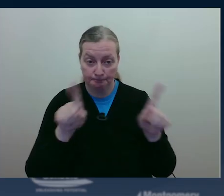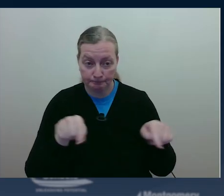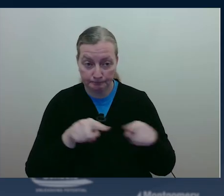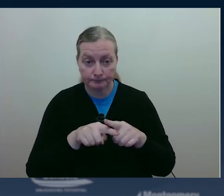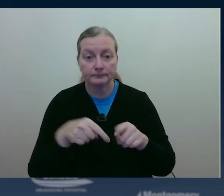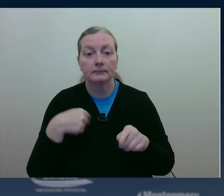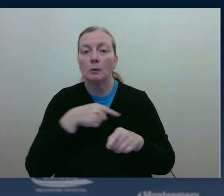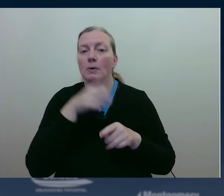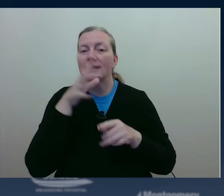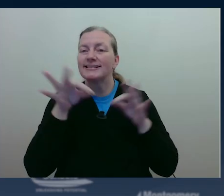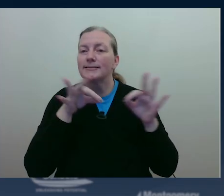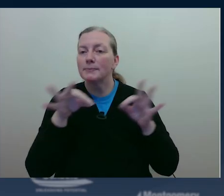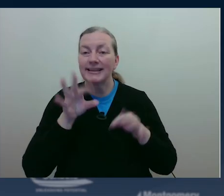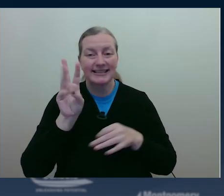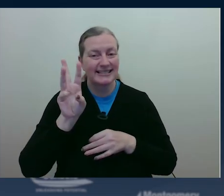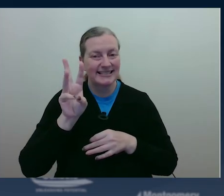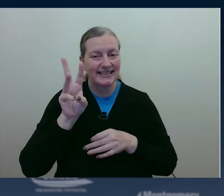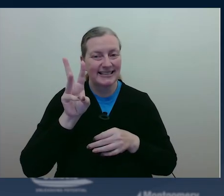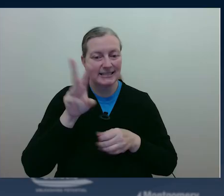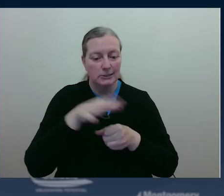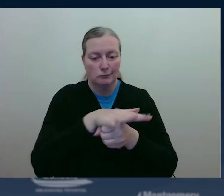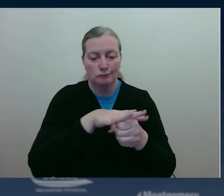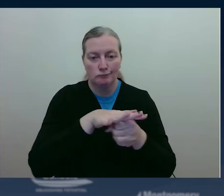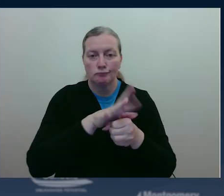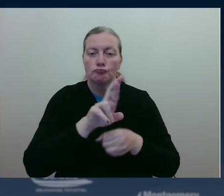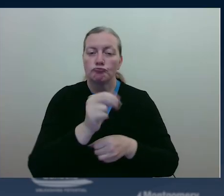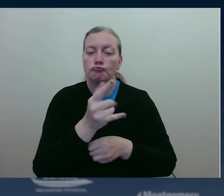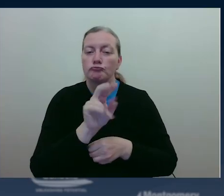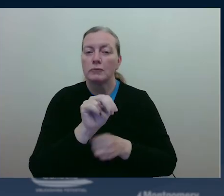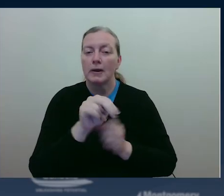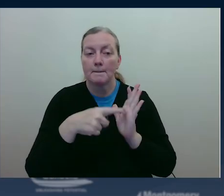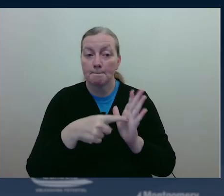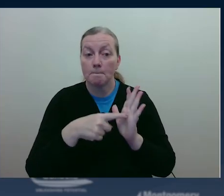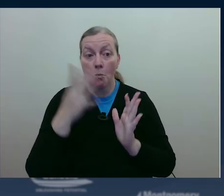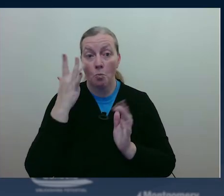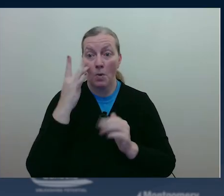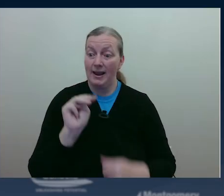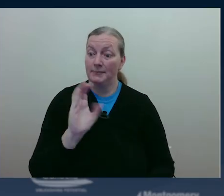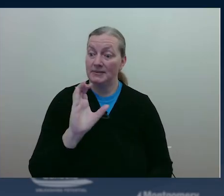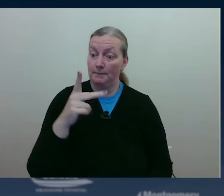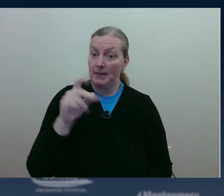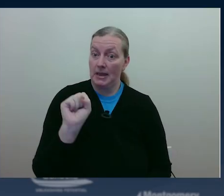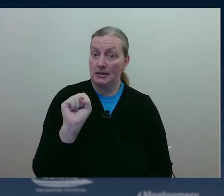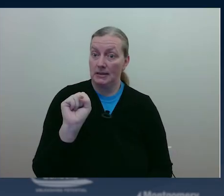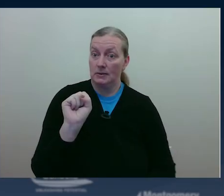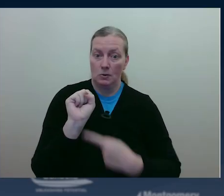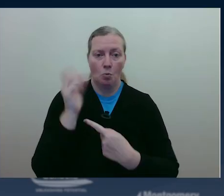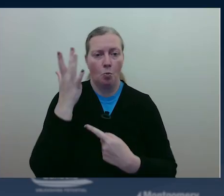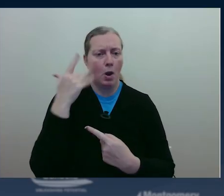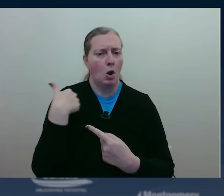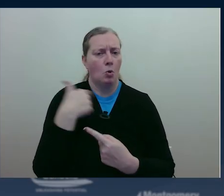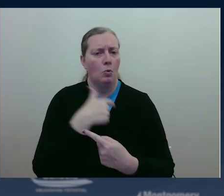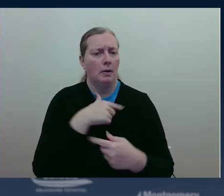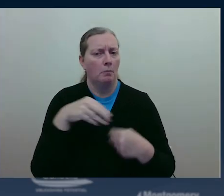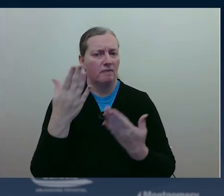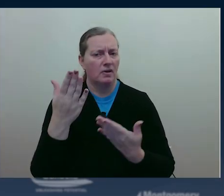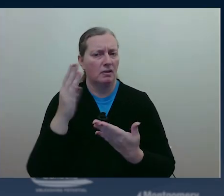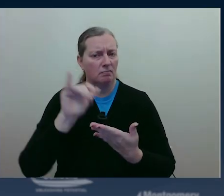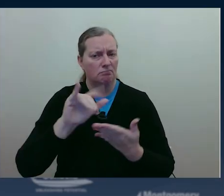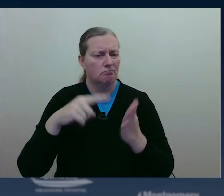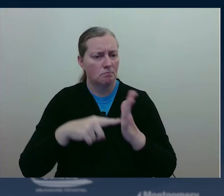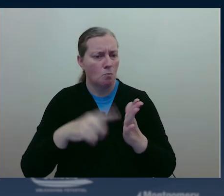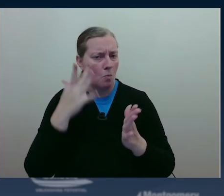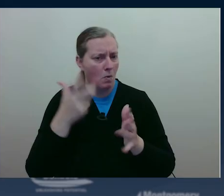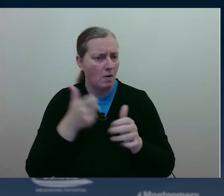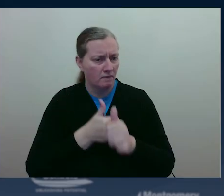model as well as why MCPS is proposing it. We will share the updated and improved